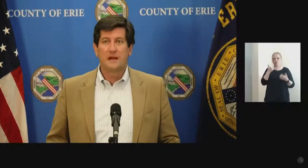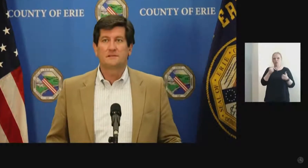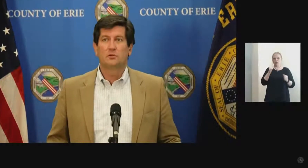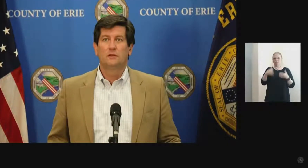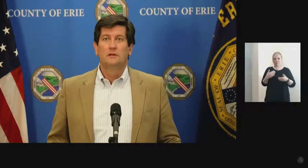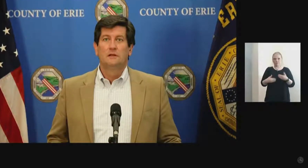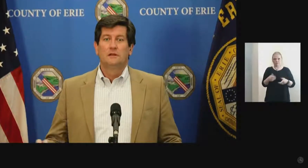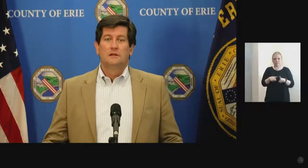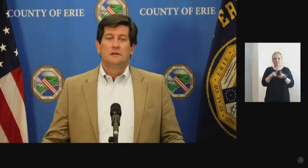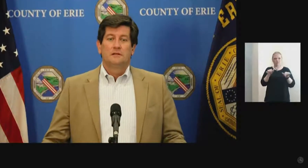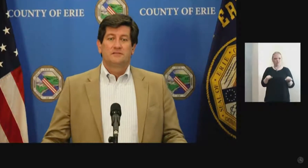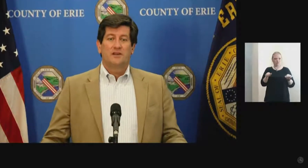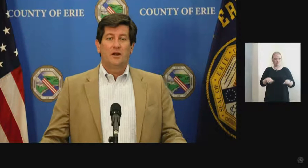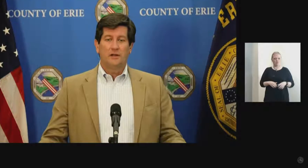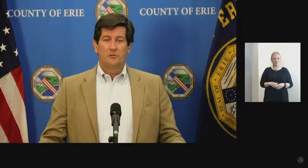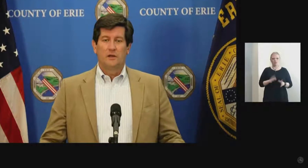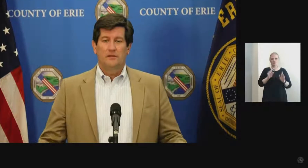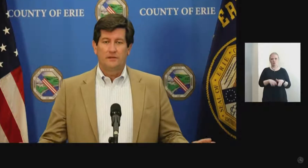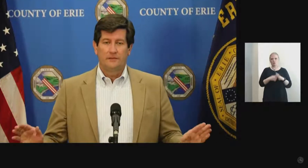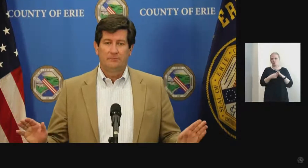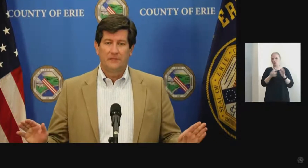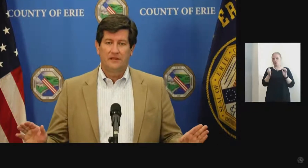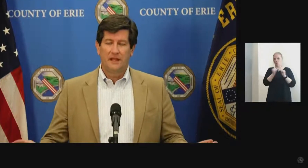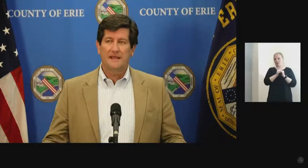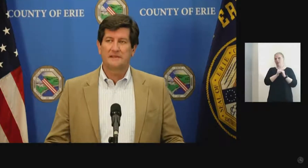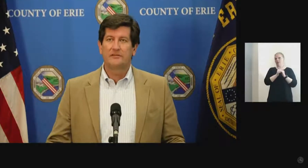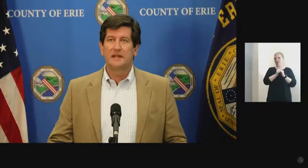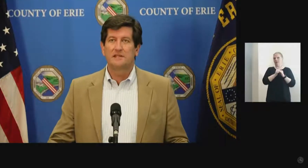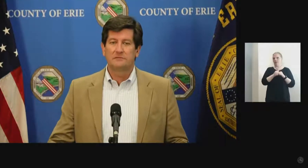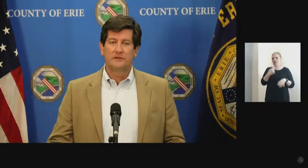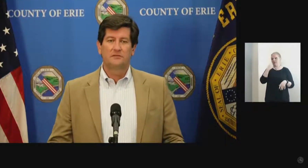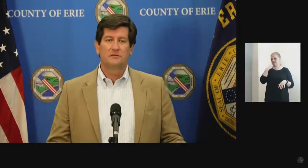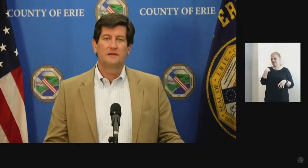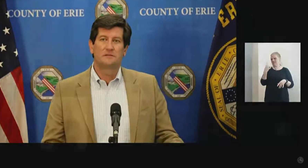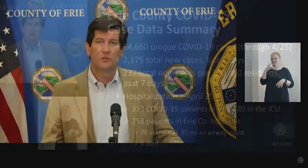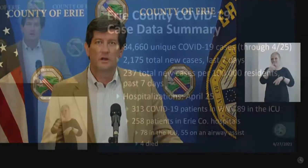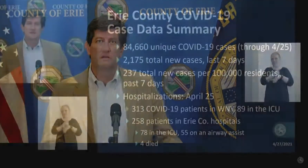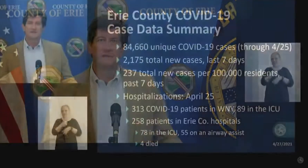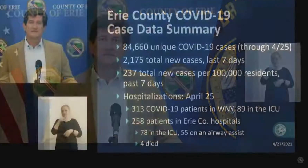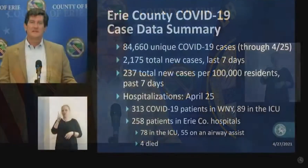as possible. Starting with, in the last 7 days, we've had